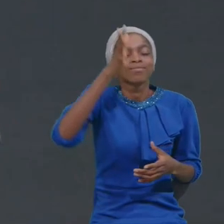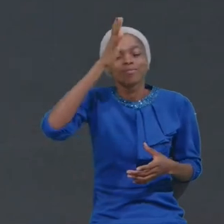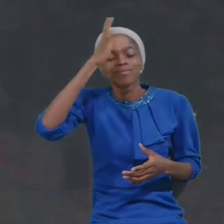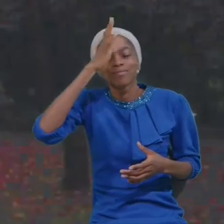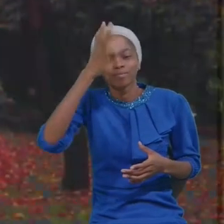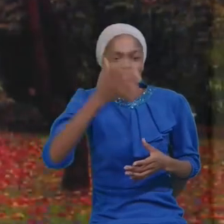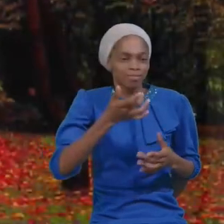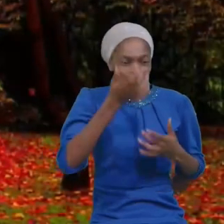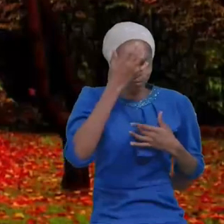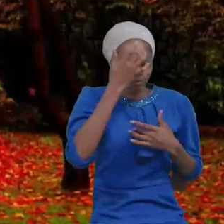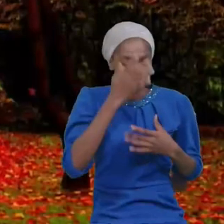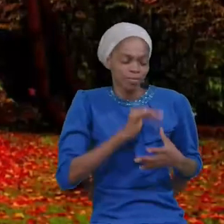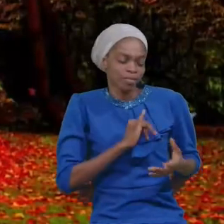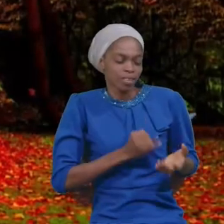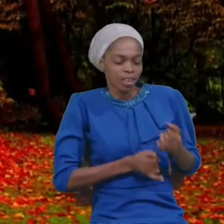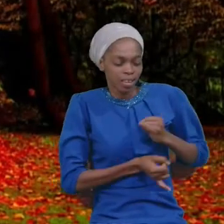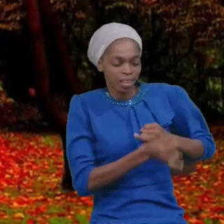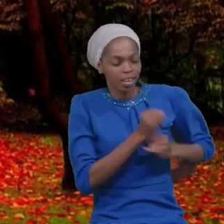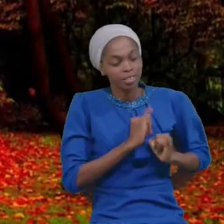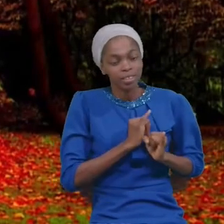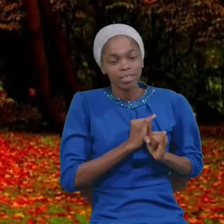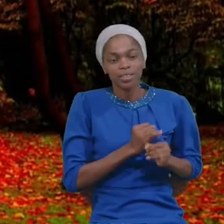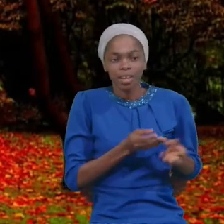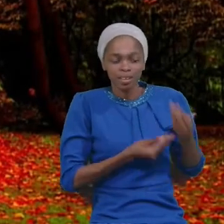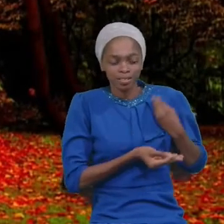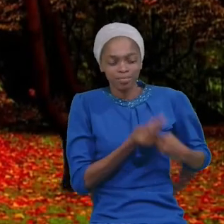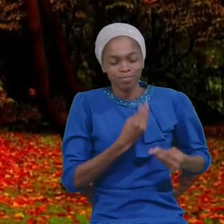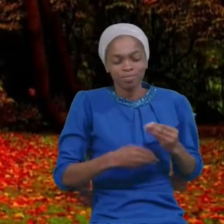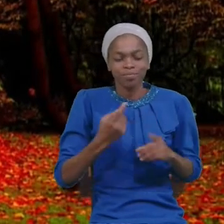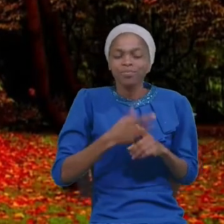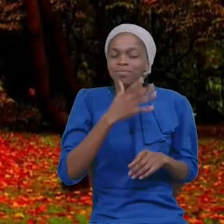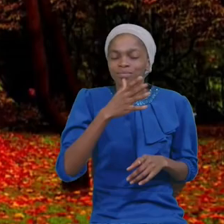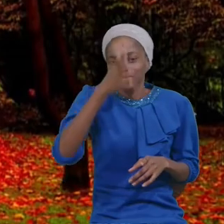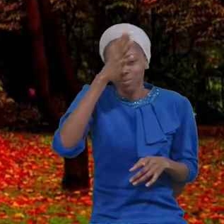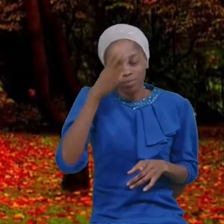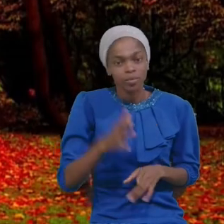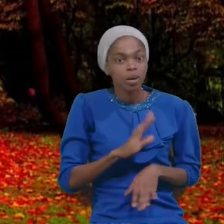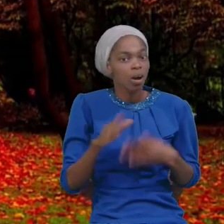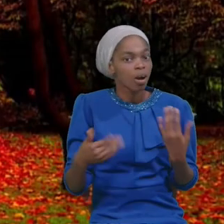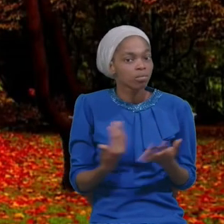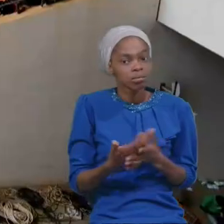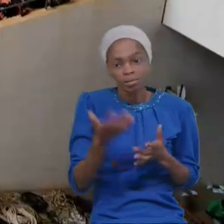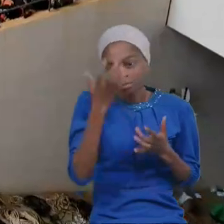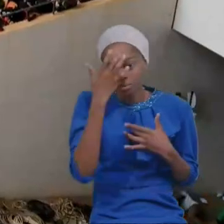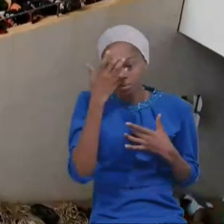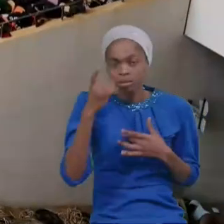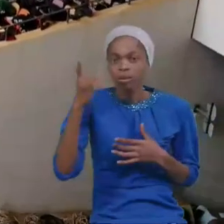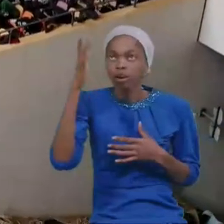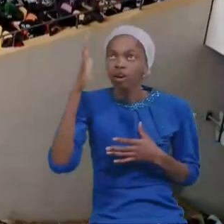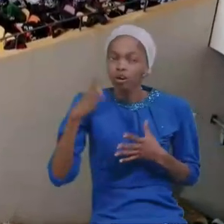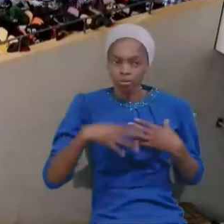God heals. It will heal you today. All right? It will heal me